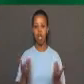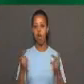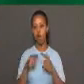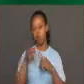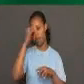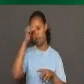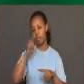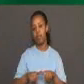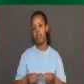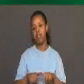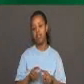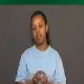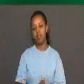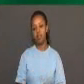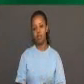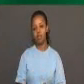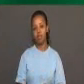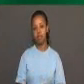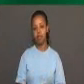let's get back to our lesson.